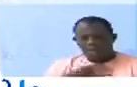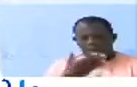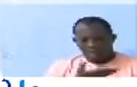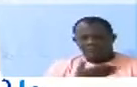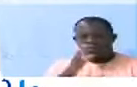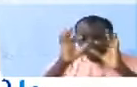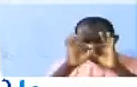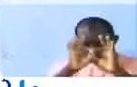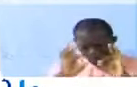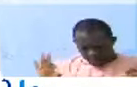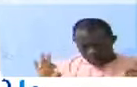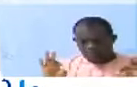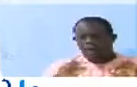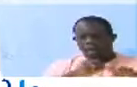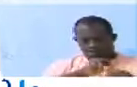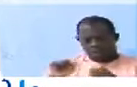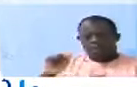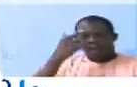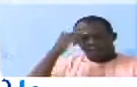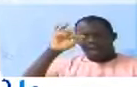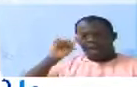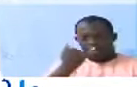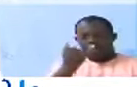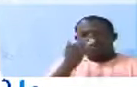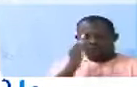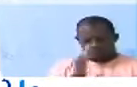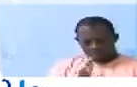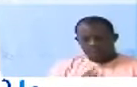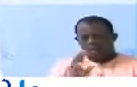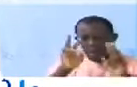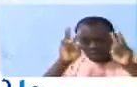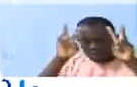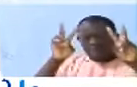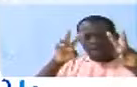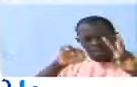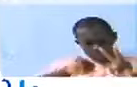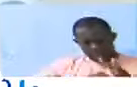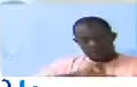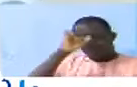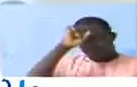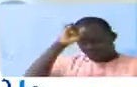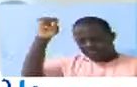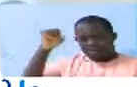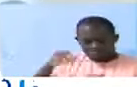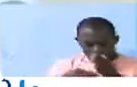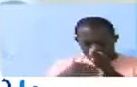peace, you have to agree that Yaya Jamme is the leader of this country and you have to stay behind him.